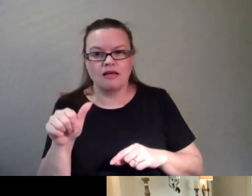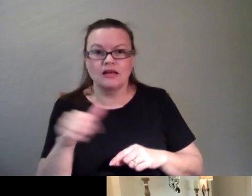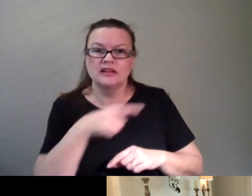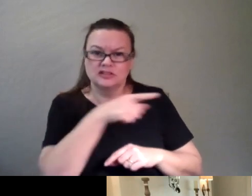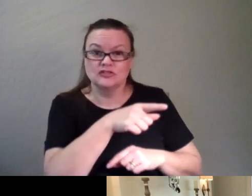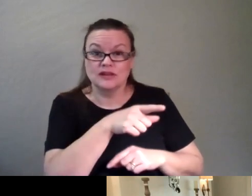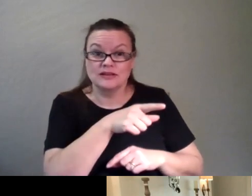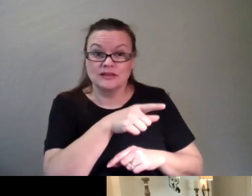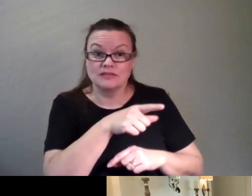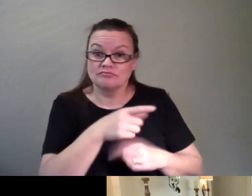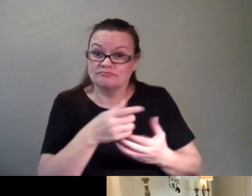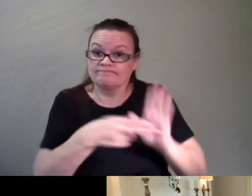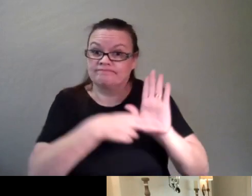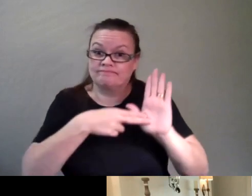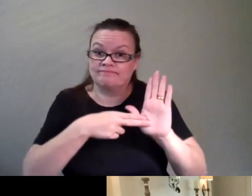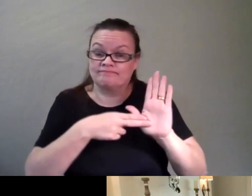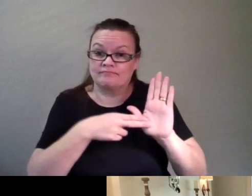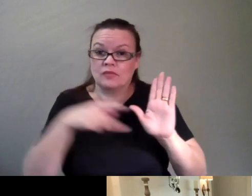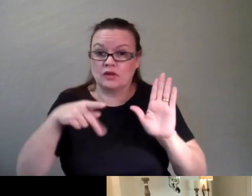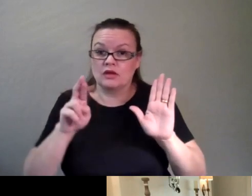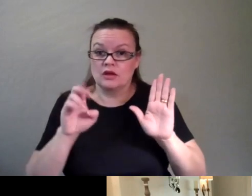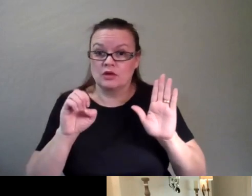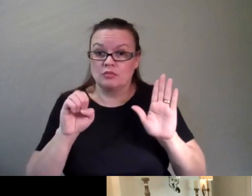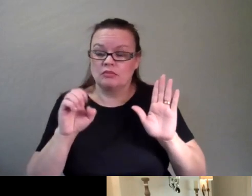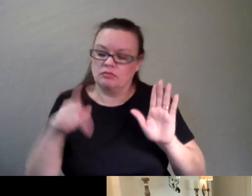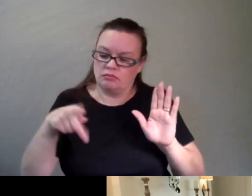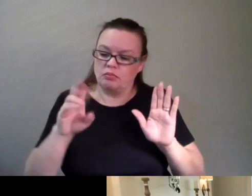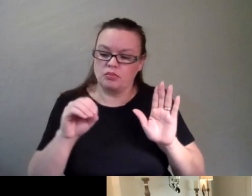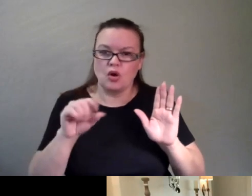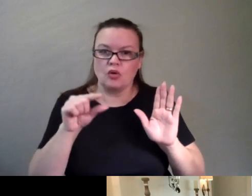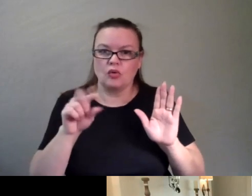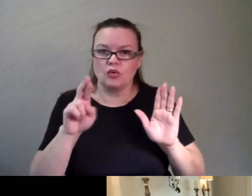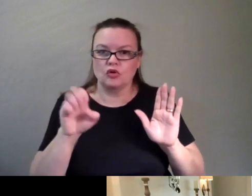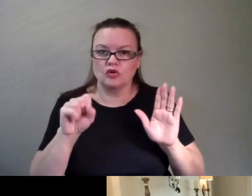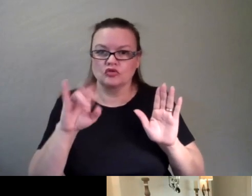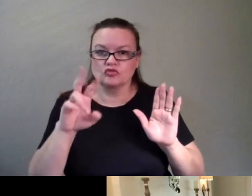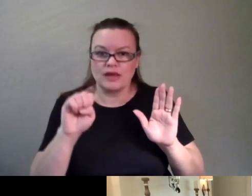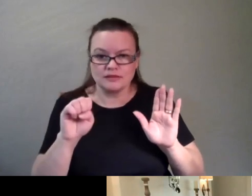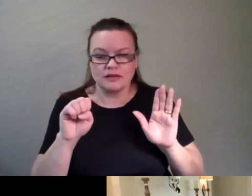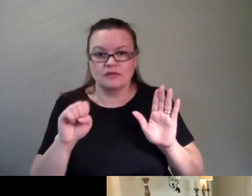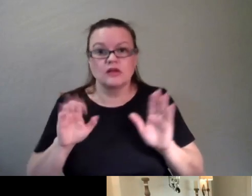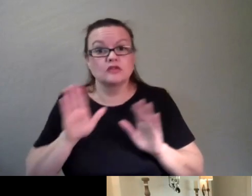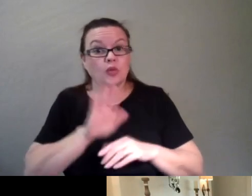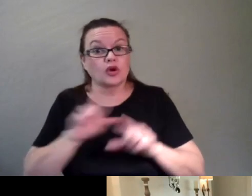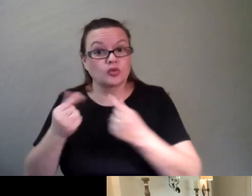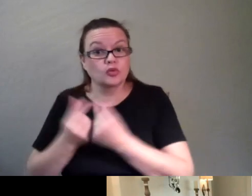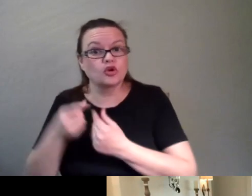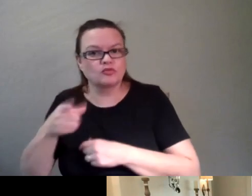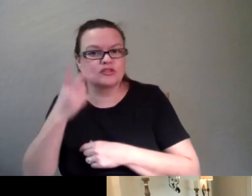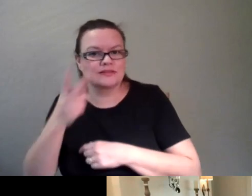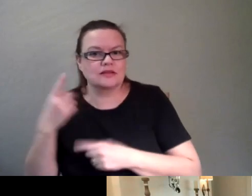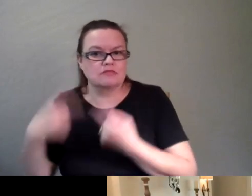progressive. And so she sees that from a little bit different angle, perhaps in her party. I've been teasing her for several